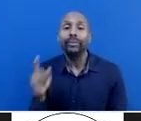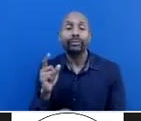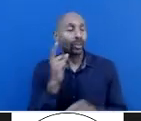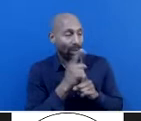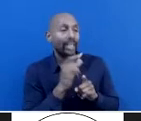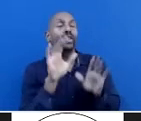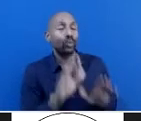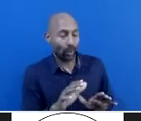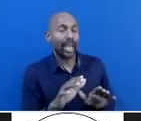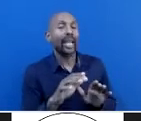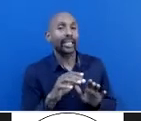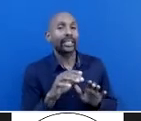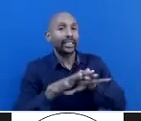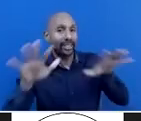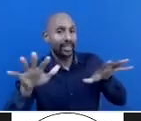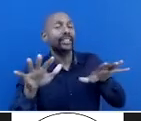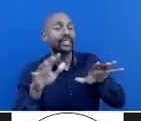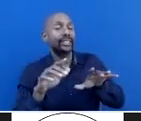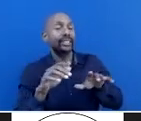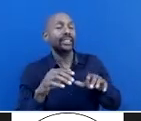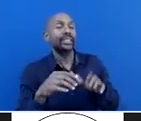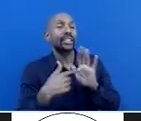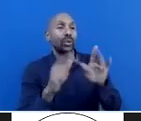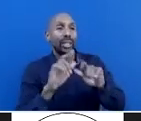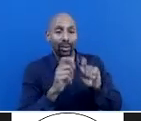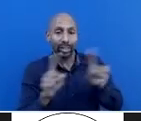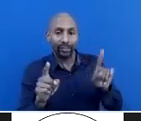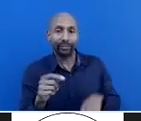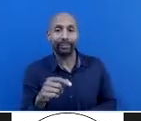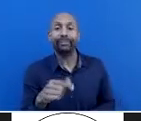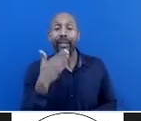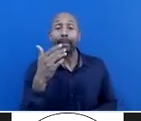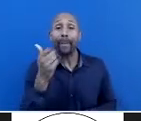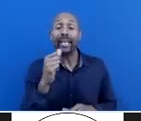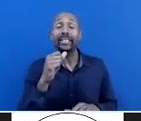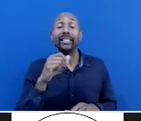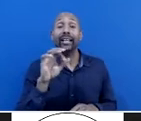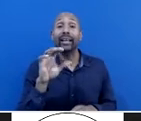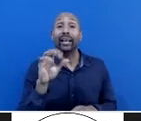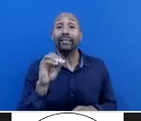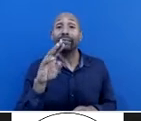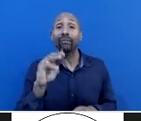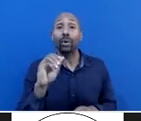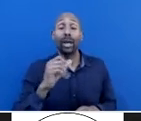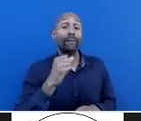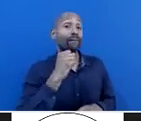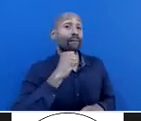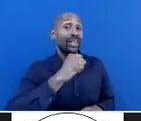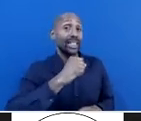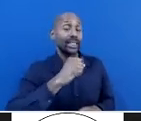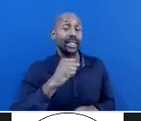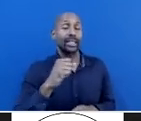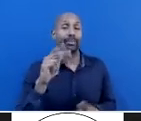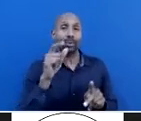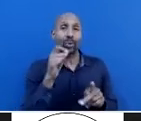resistance to systems and people that are trying to dehumanize and commoditize our